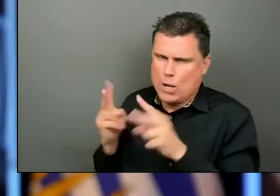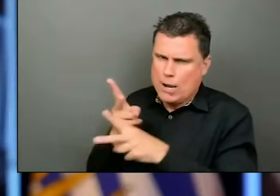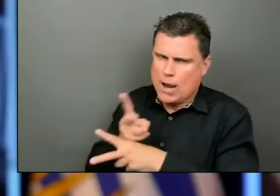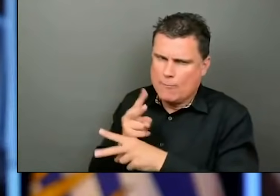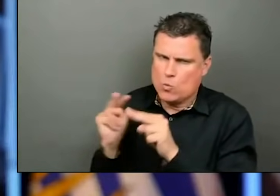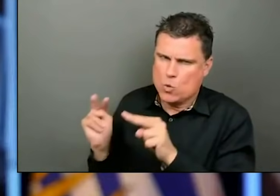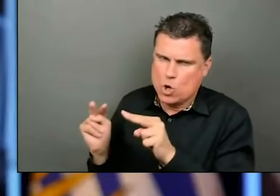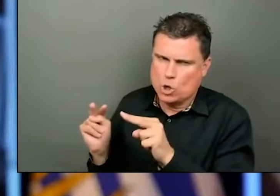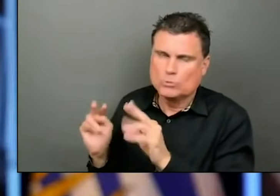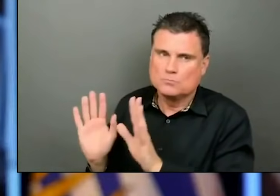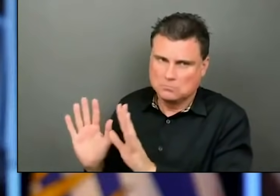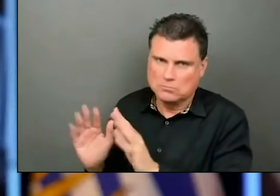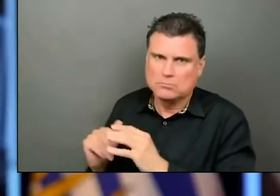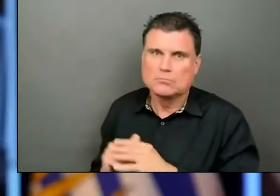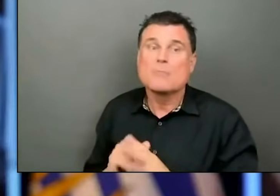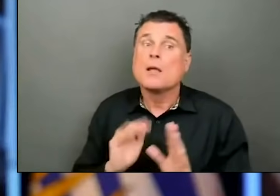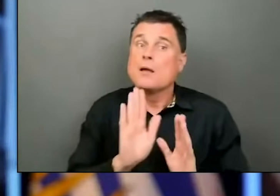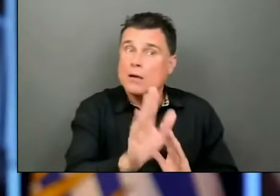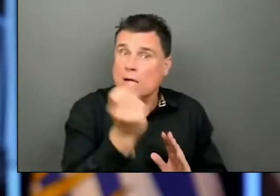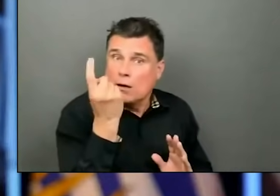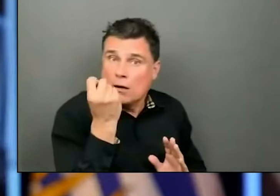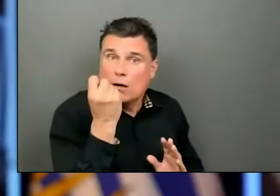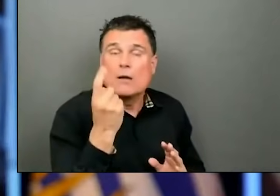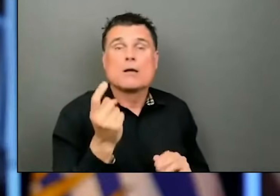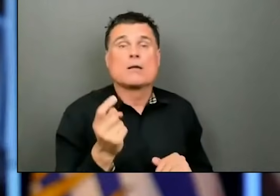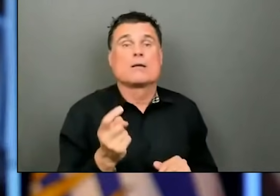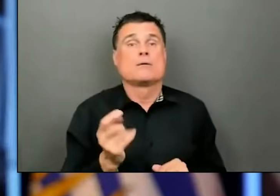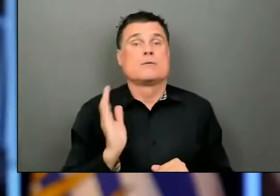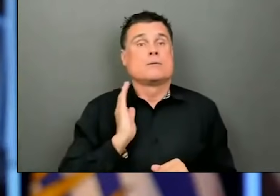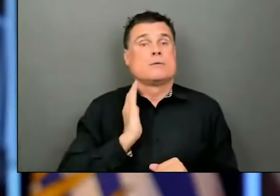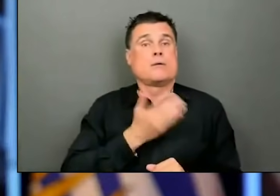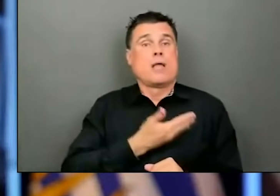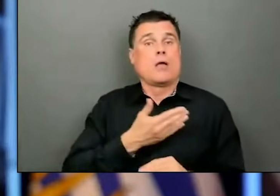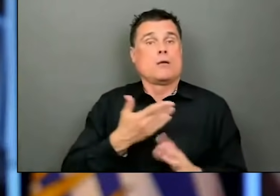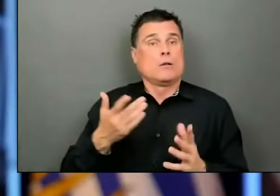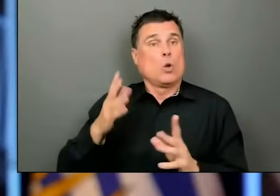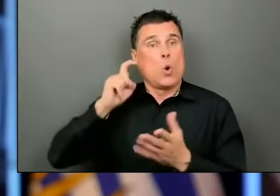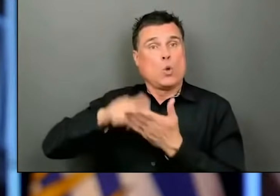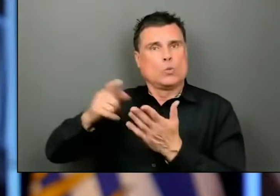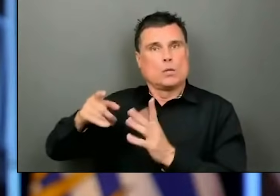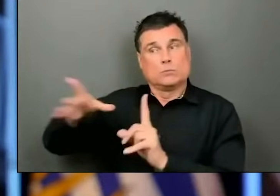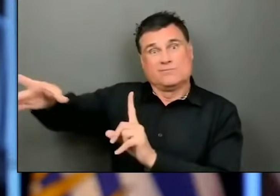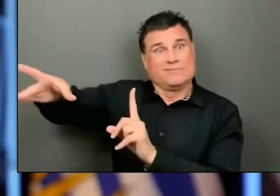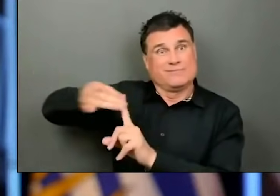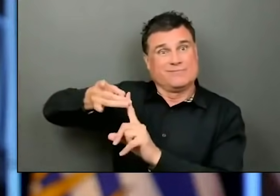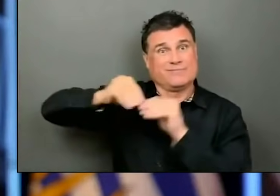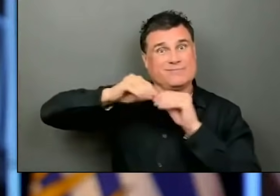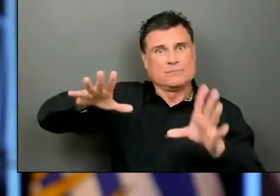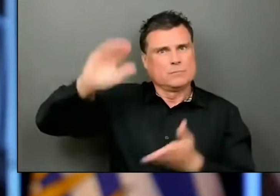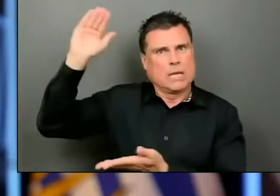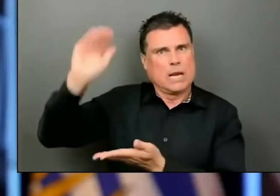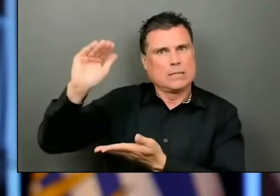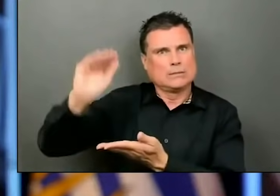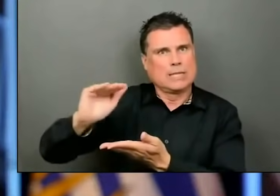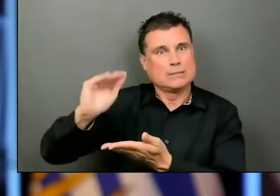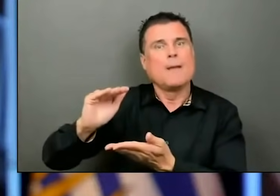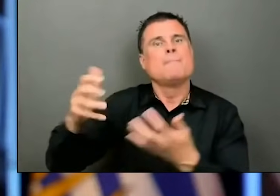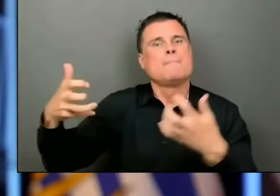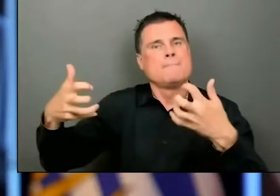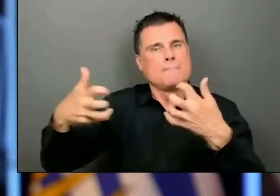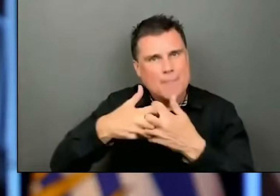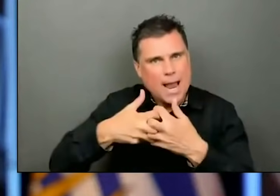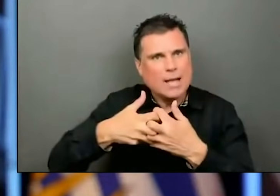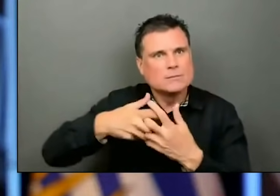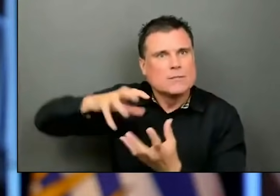measures we take to reduce transmission work against all of these variants of concern, all of the strains that are circulating in our